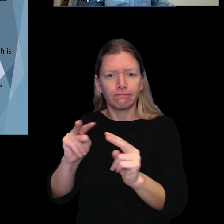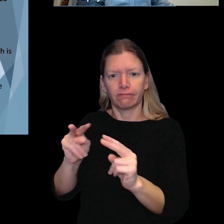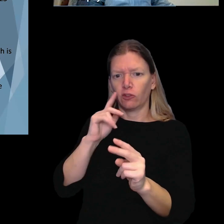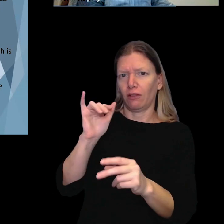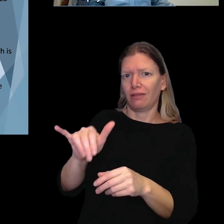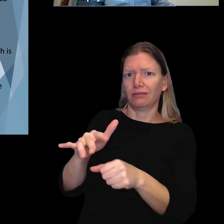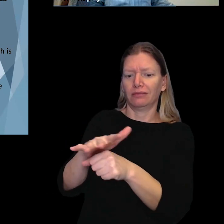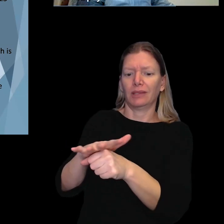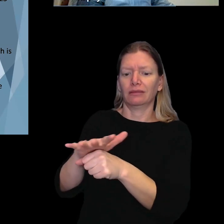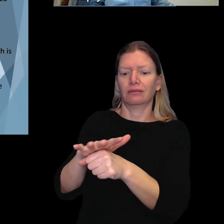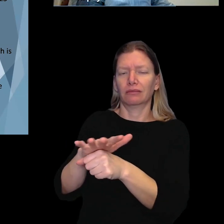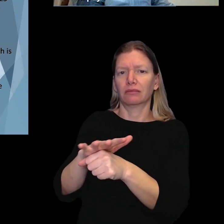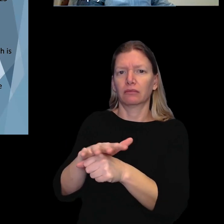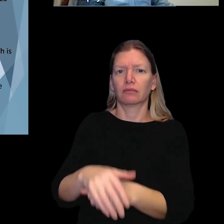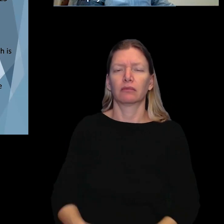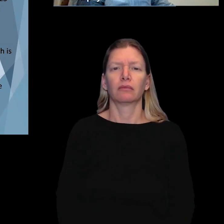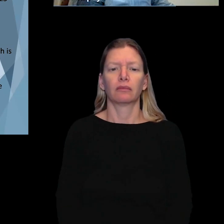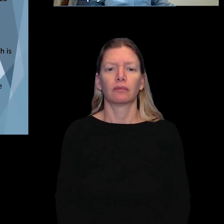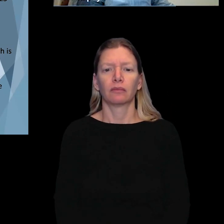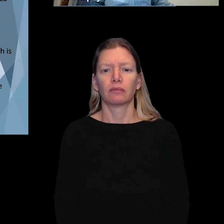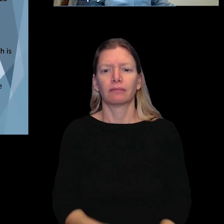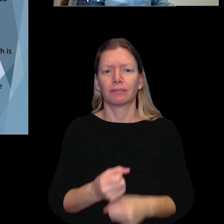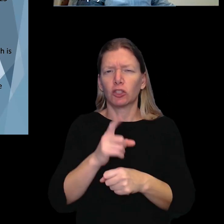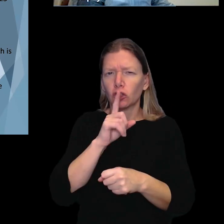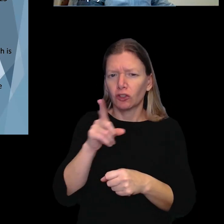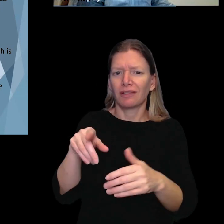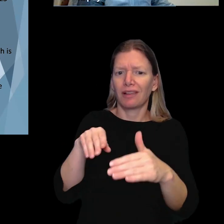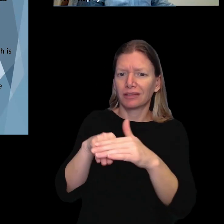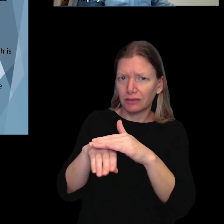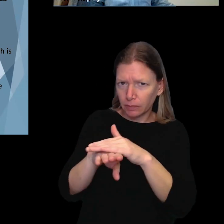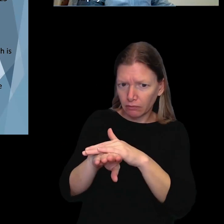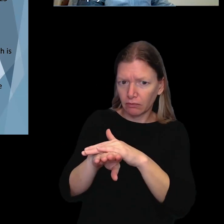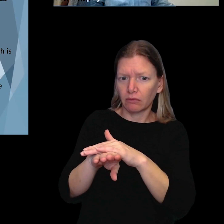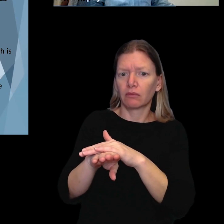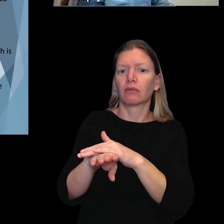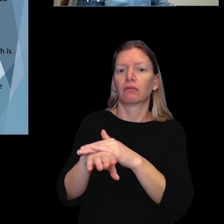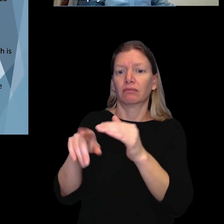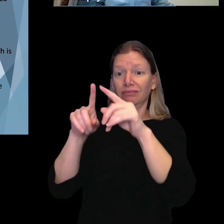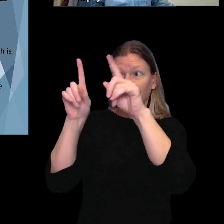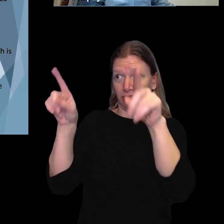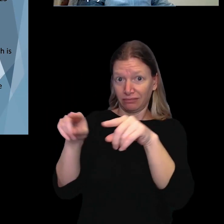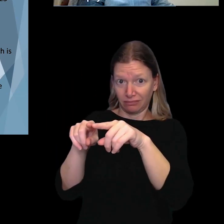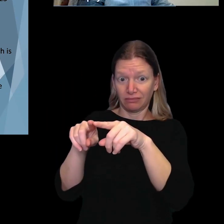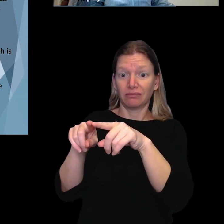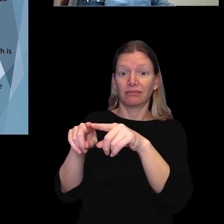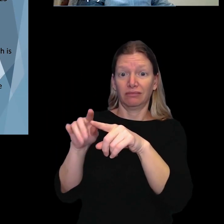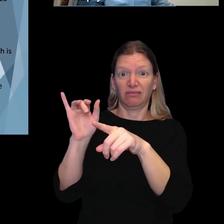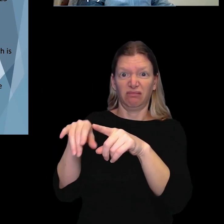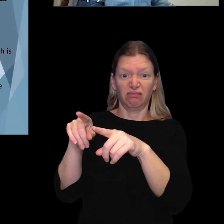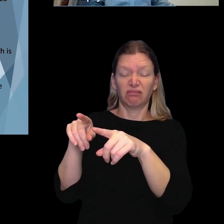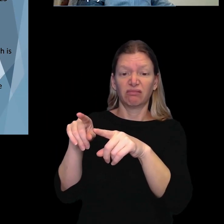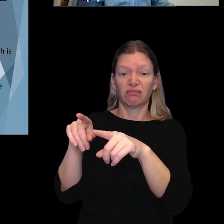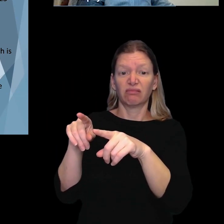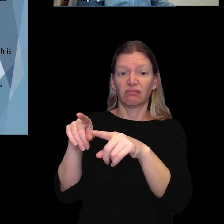for adequate designation of that space as the accessible parking location,